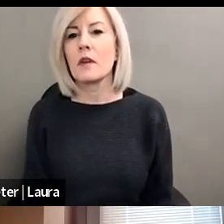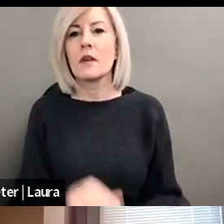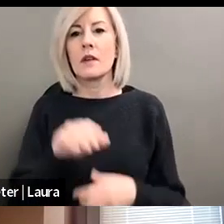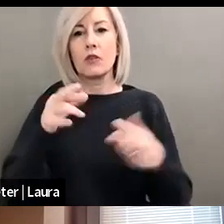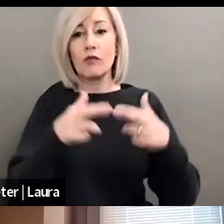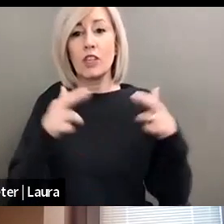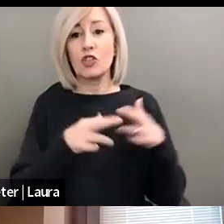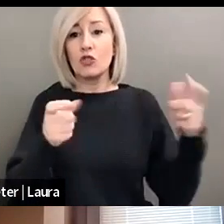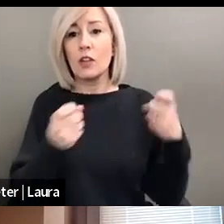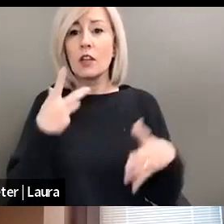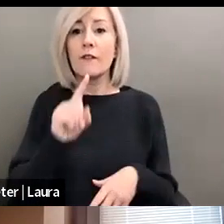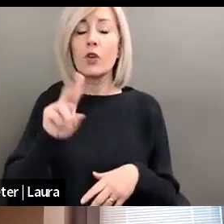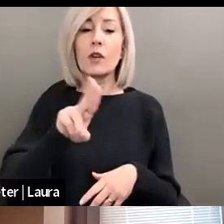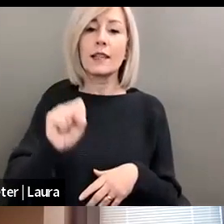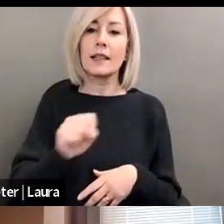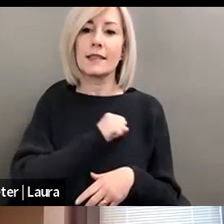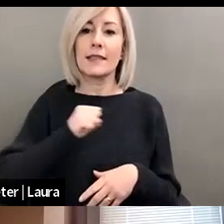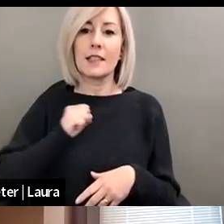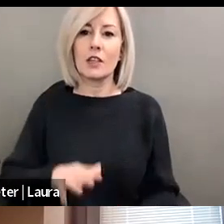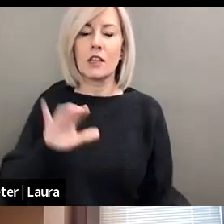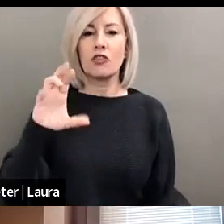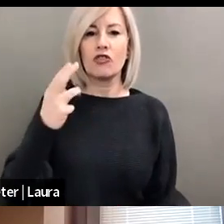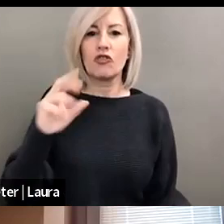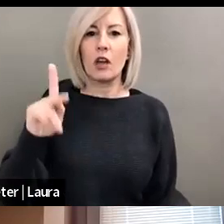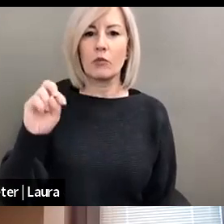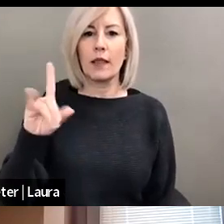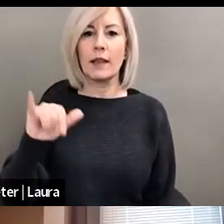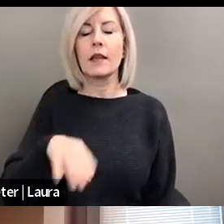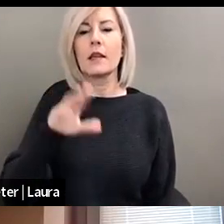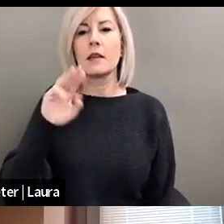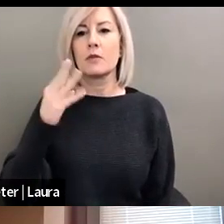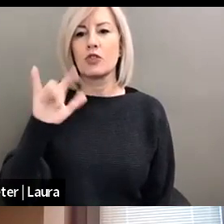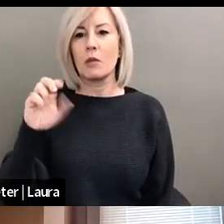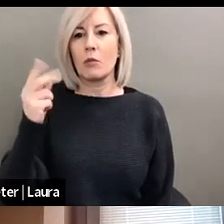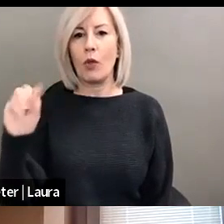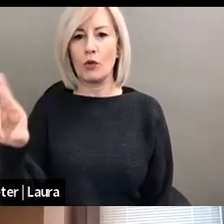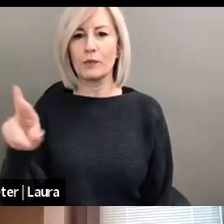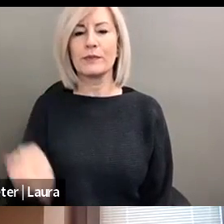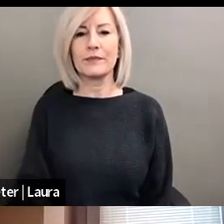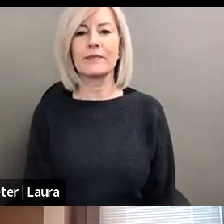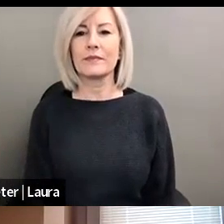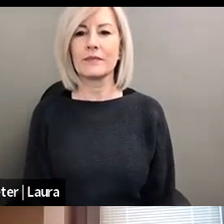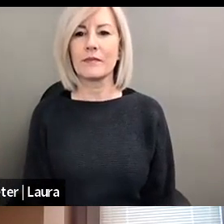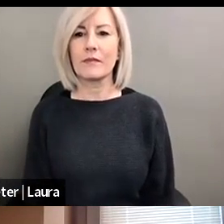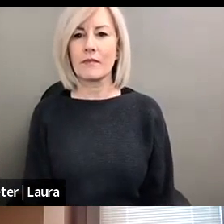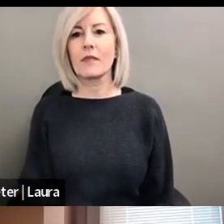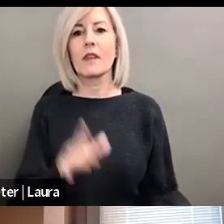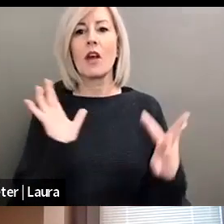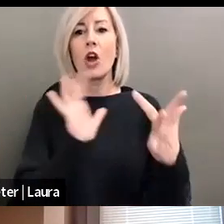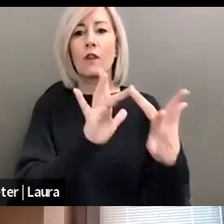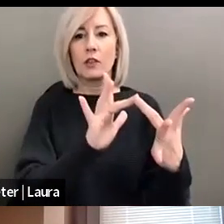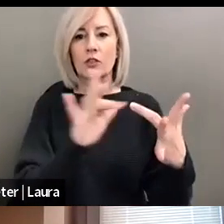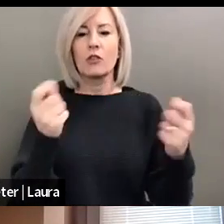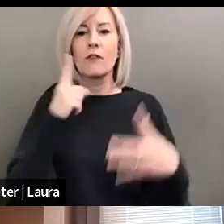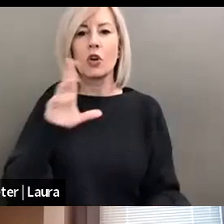Regional Director for United States Senator Chuck Grassley, Rochelle Fuller. Hello there. Outreach Director for United